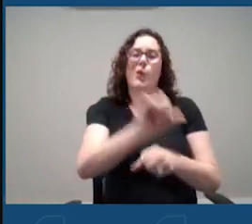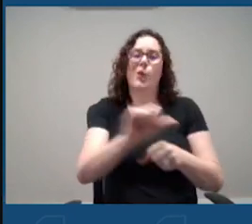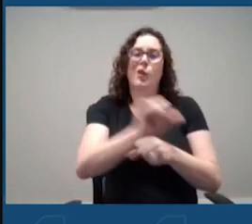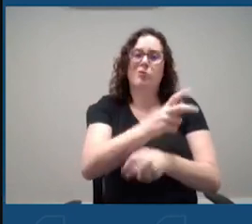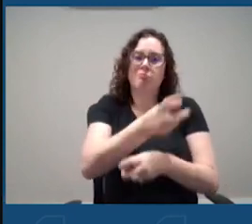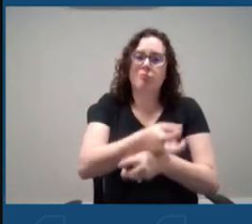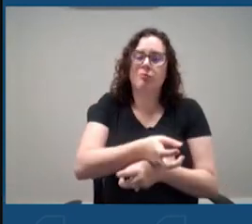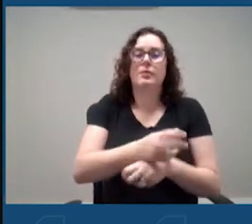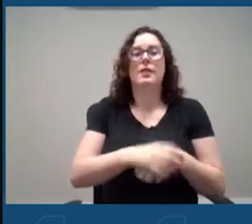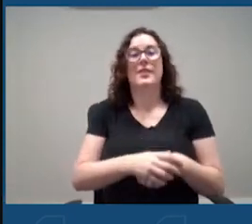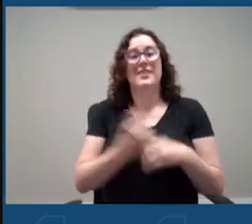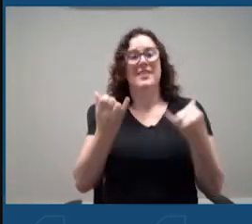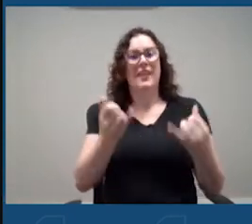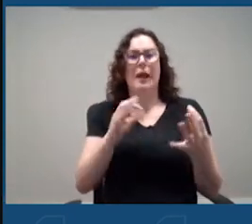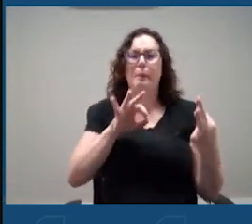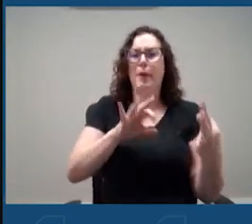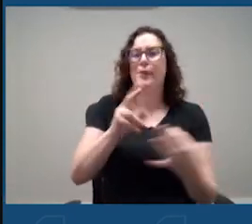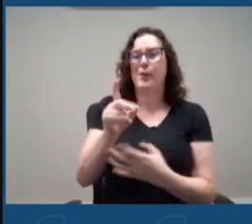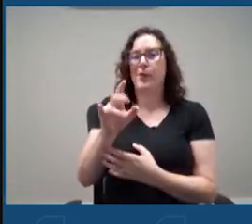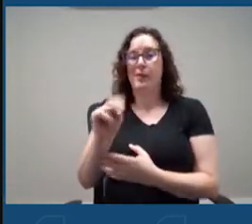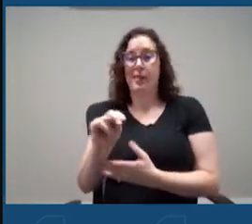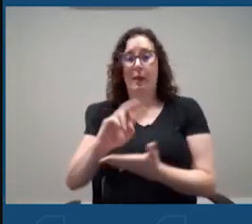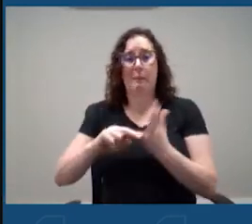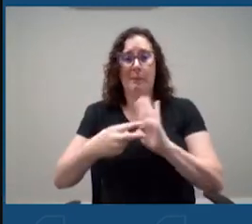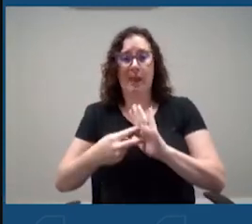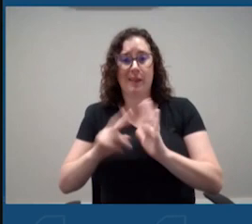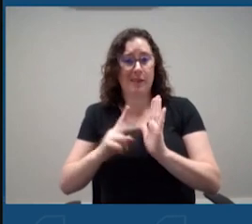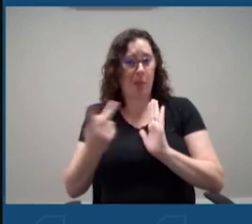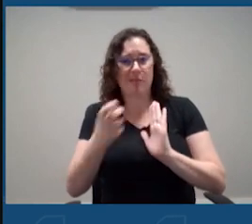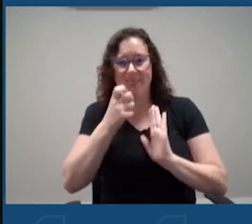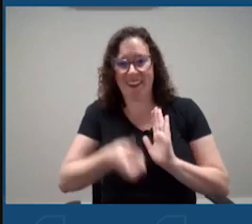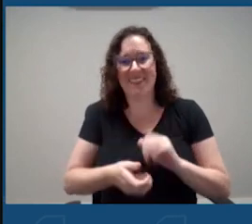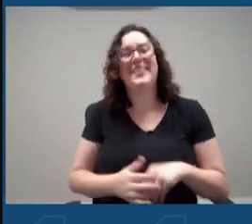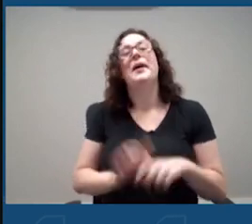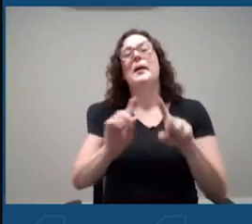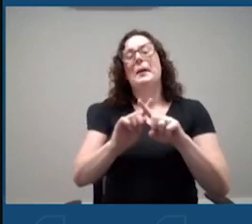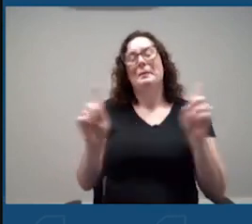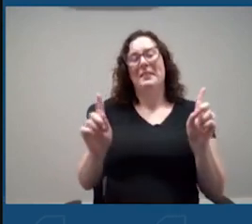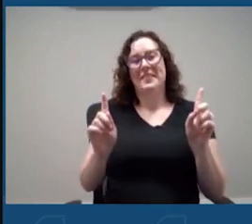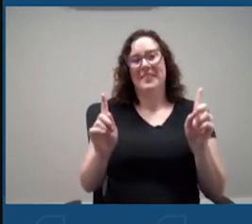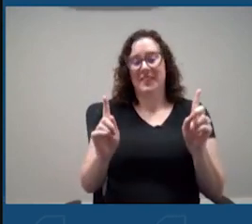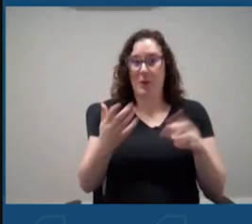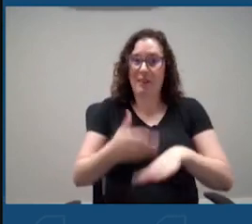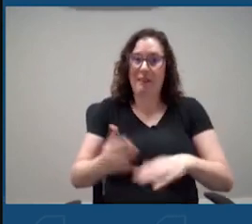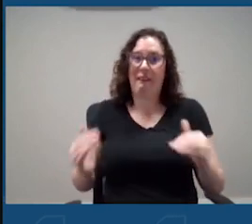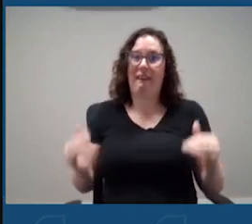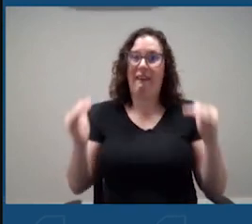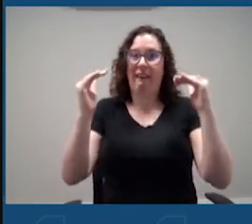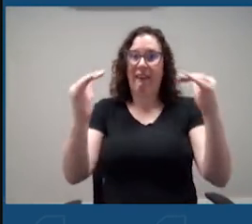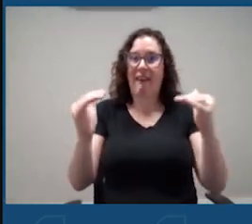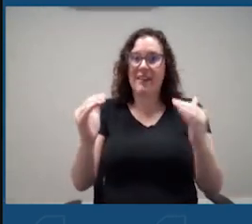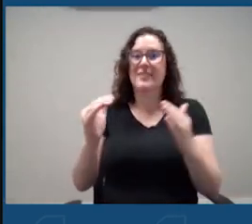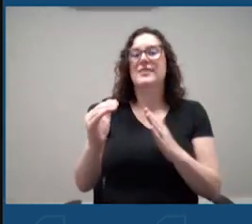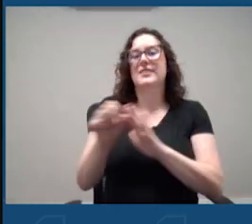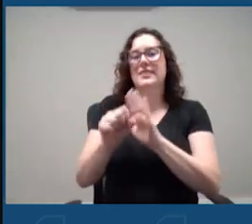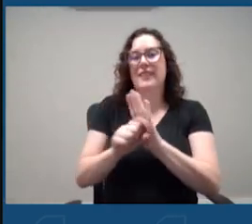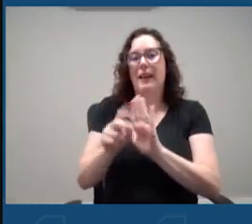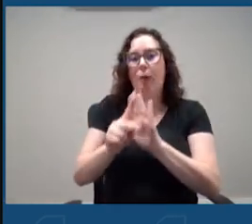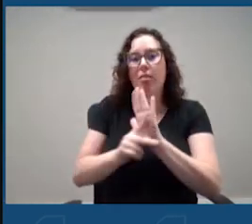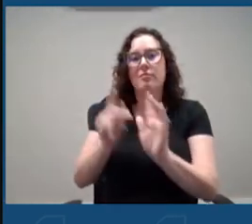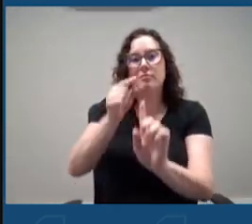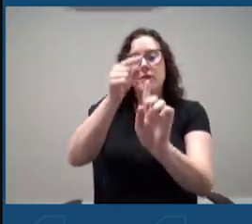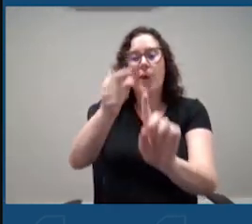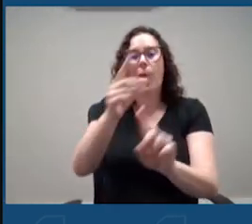no pun intended, and united front to advance the state's climate policy goals while also maintaining good paying union